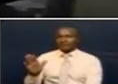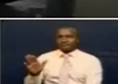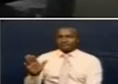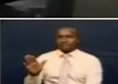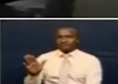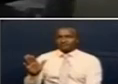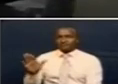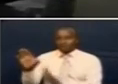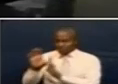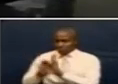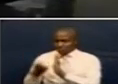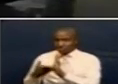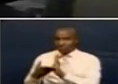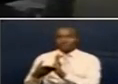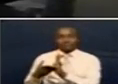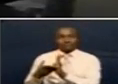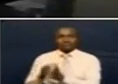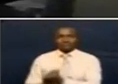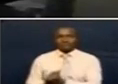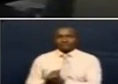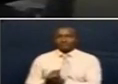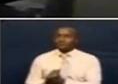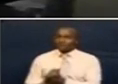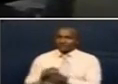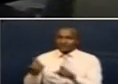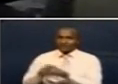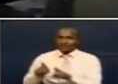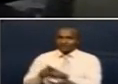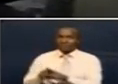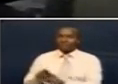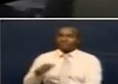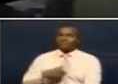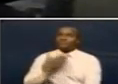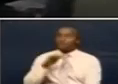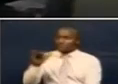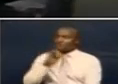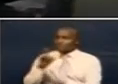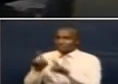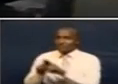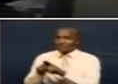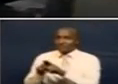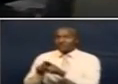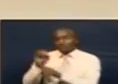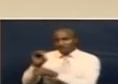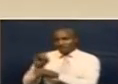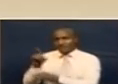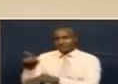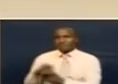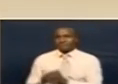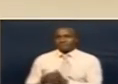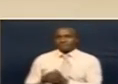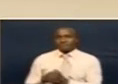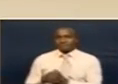in the constitution. But having said that, I would like to caution my brother or give him a word of advice.